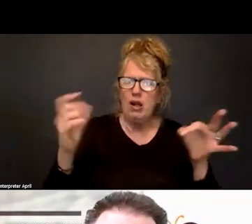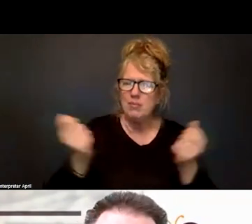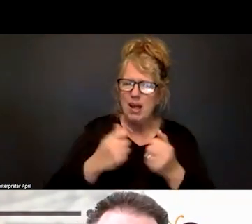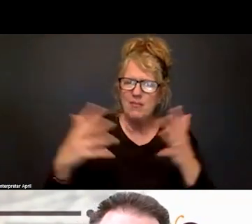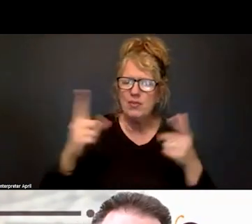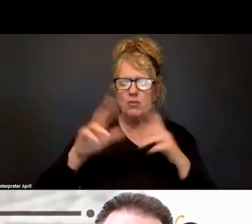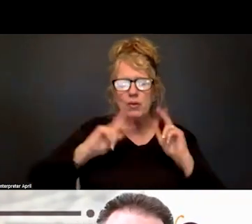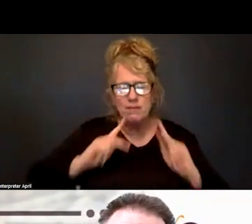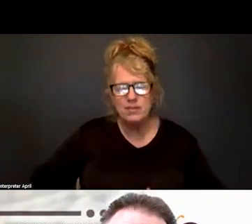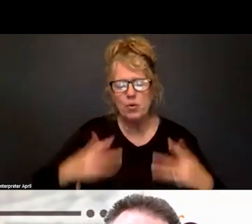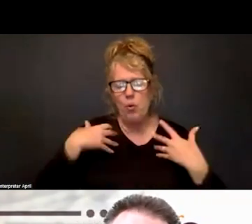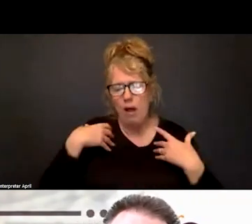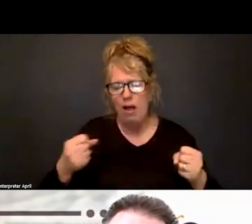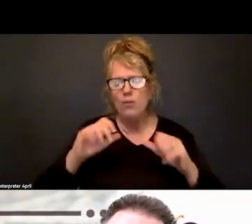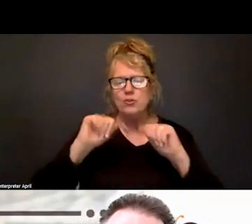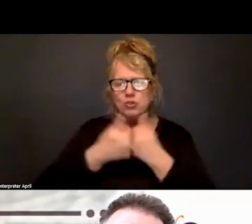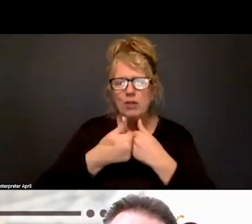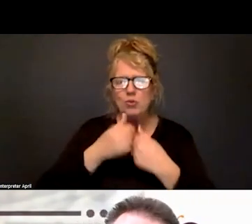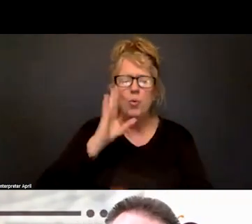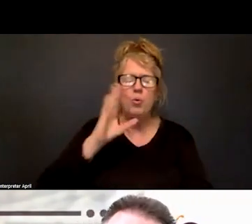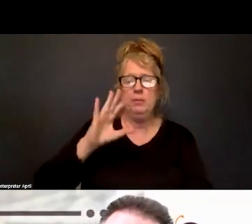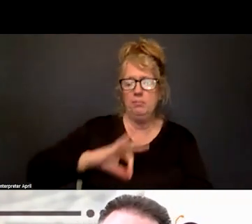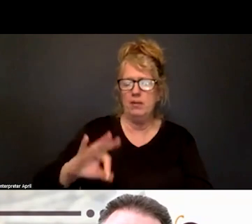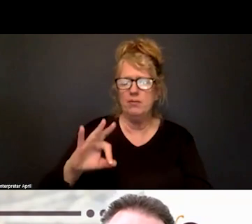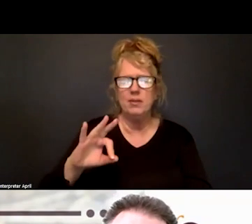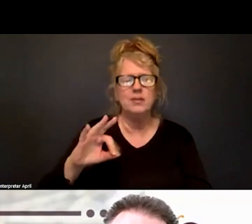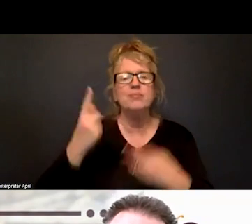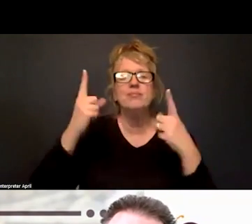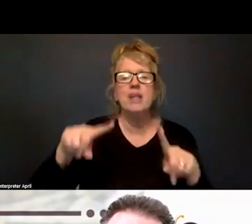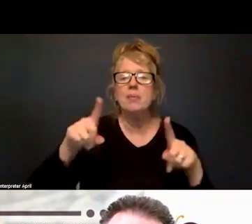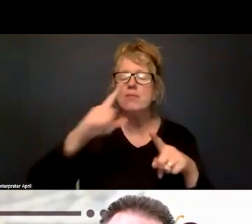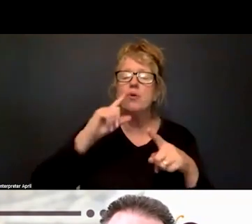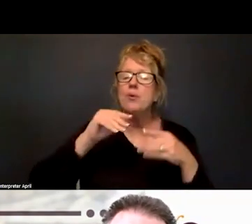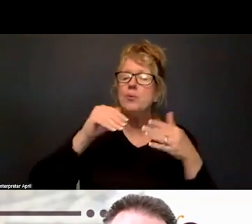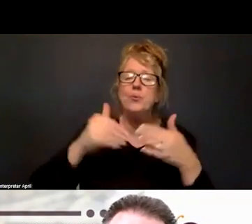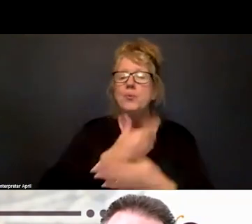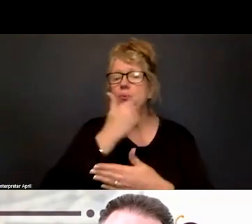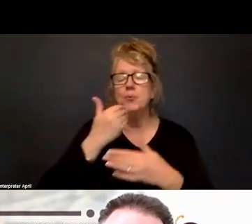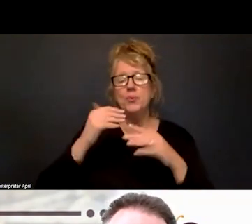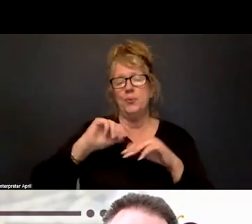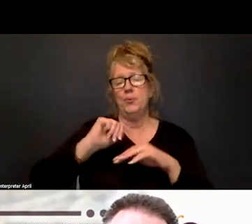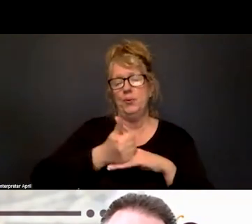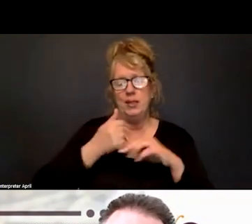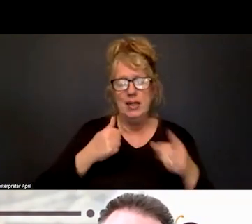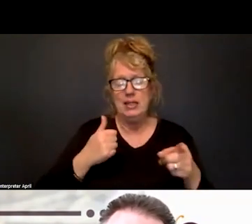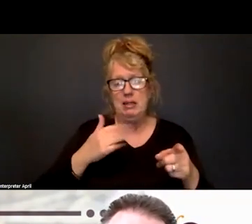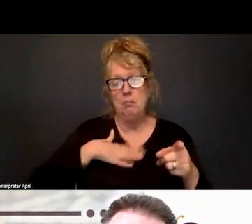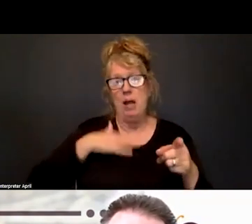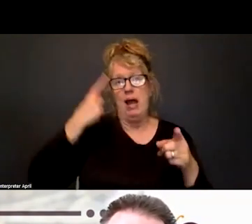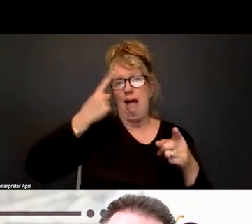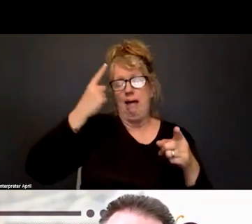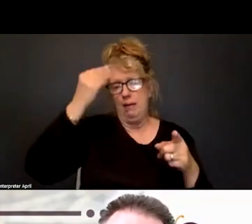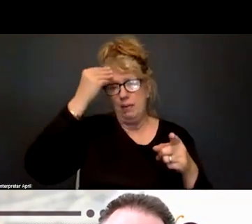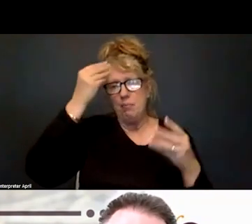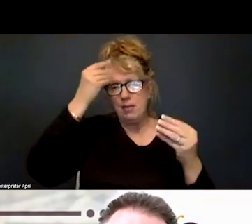physical health challenges that would really benefit. And I think what happened in this new iteration, and of course, speaking just my thoughts here, is